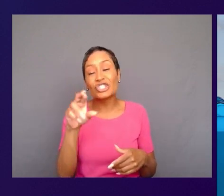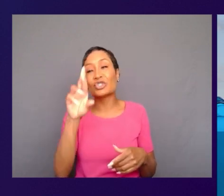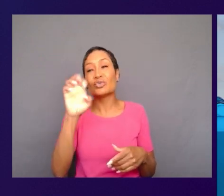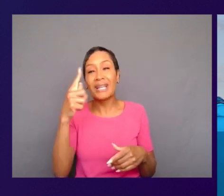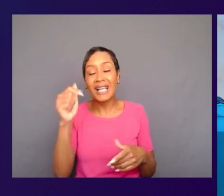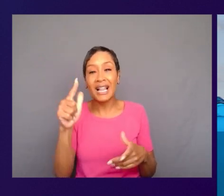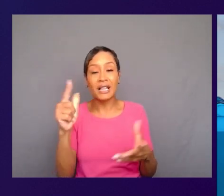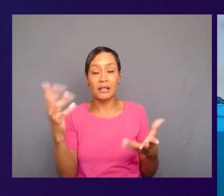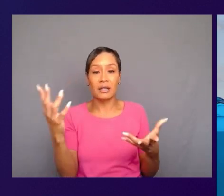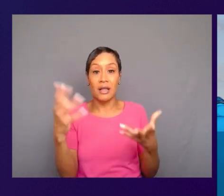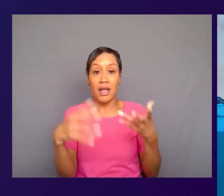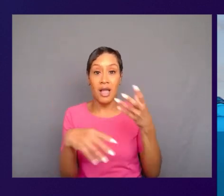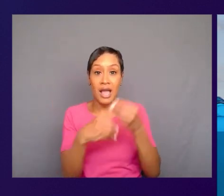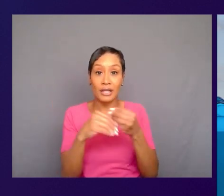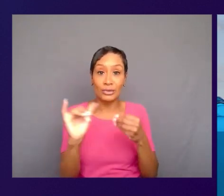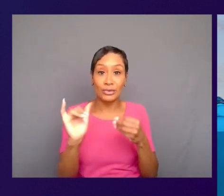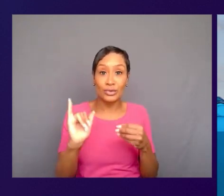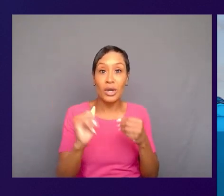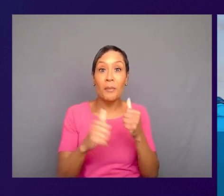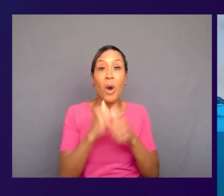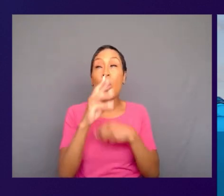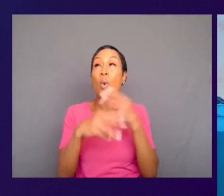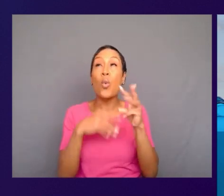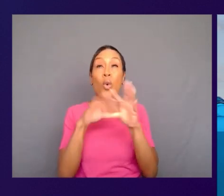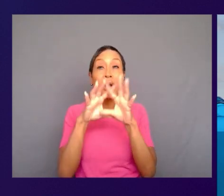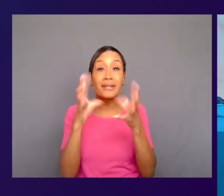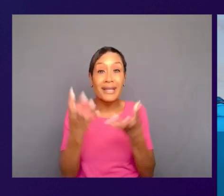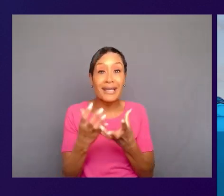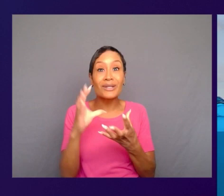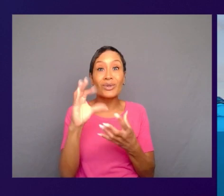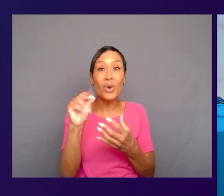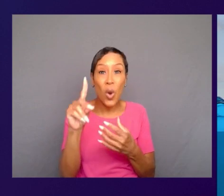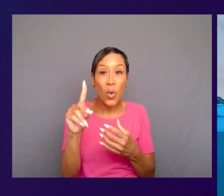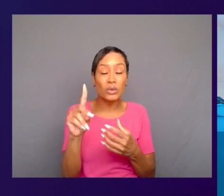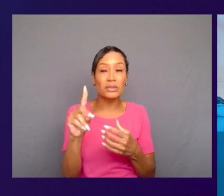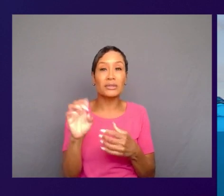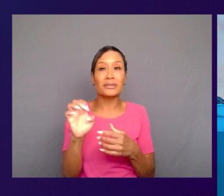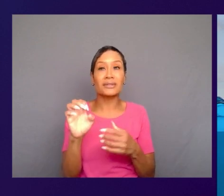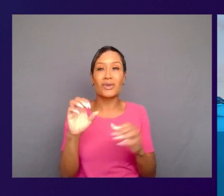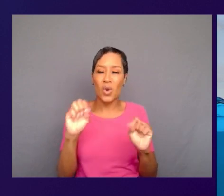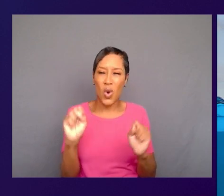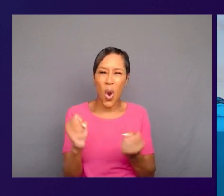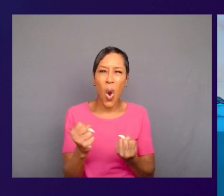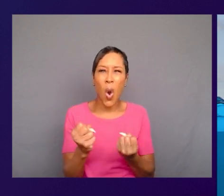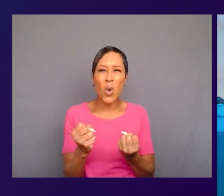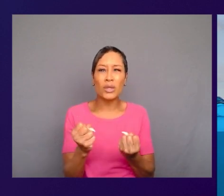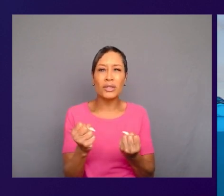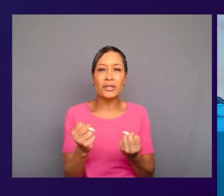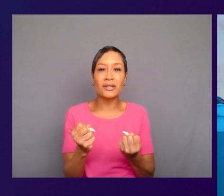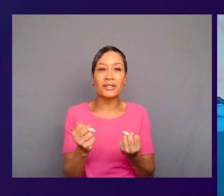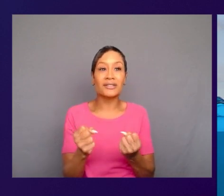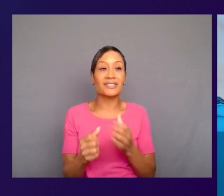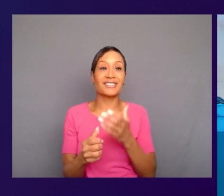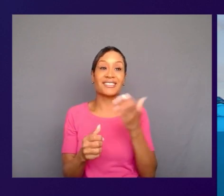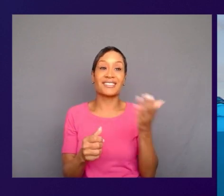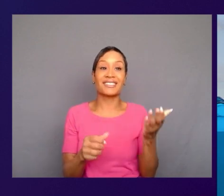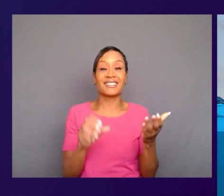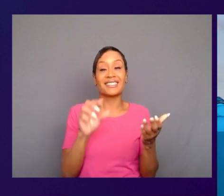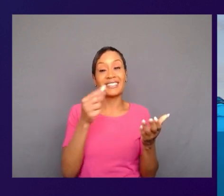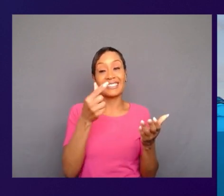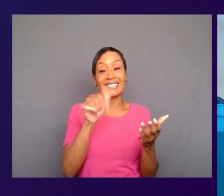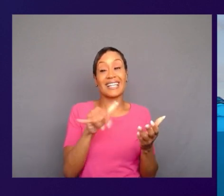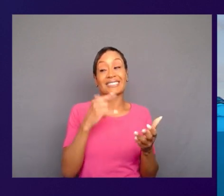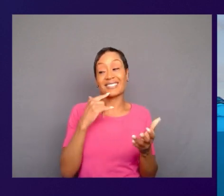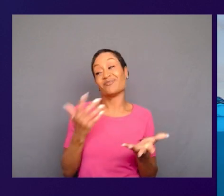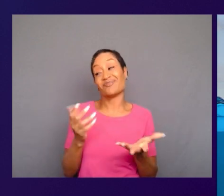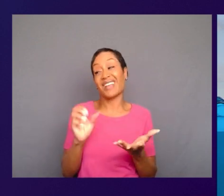with the fact that most of the world's data is cold. Well, Ruhi, in that case, it would not be an exaggeration to say that S3 Glacier is the hottest topic